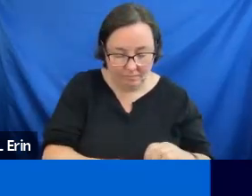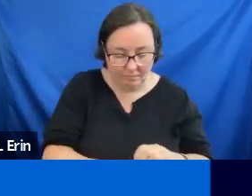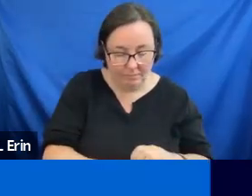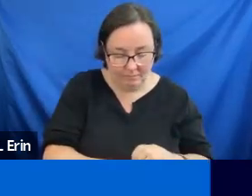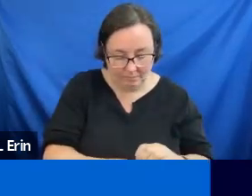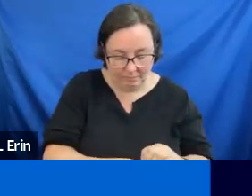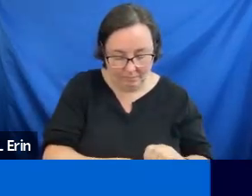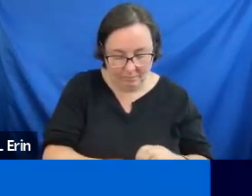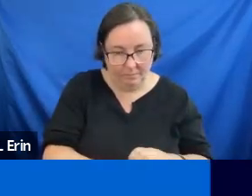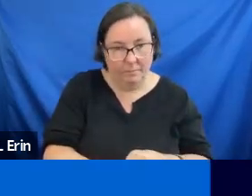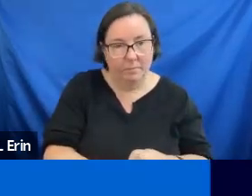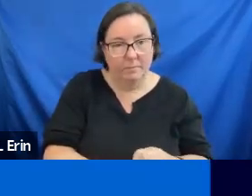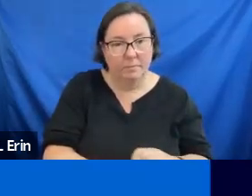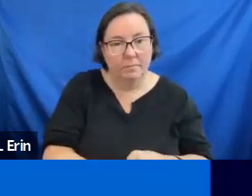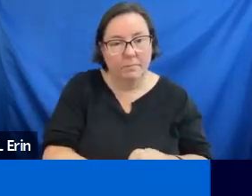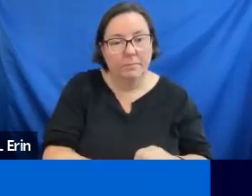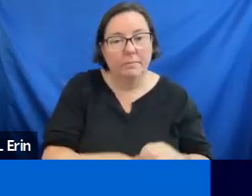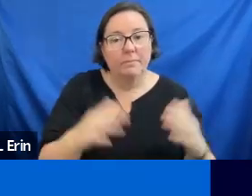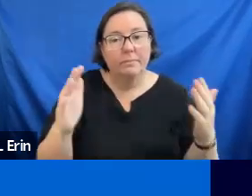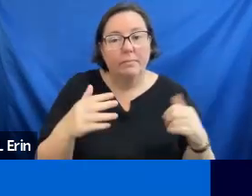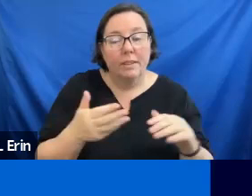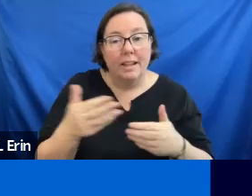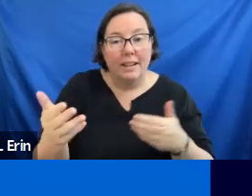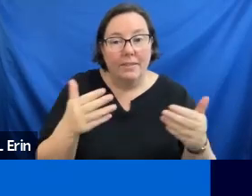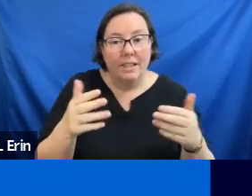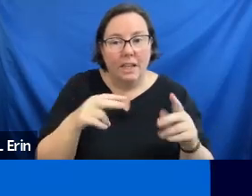So we're going to talk a little bit about the invitations